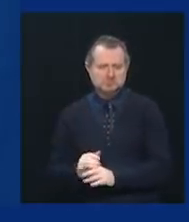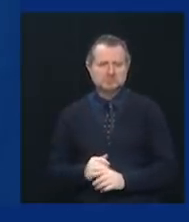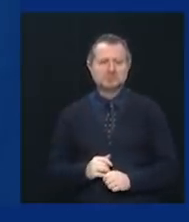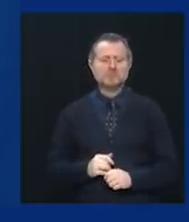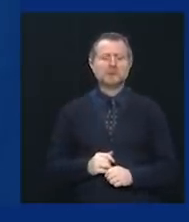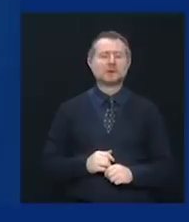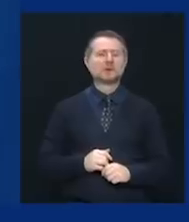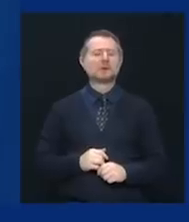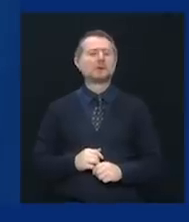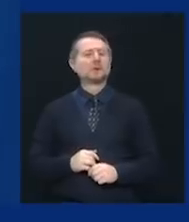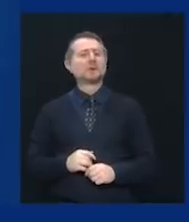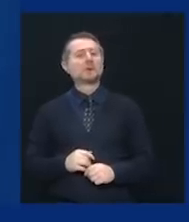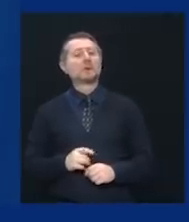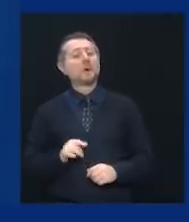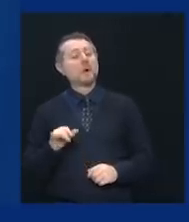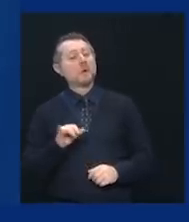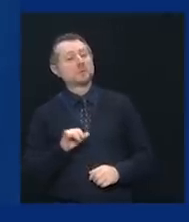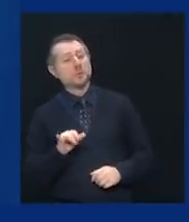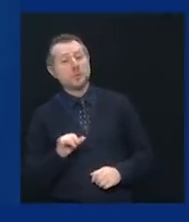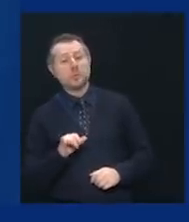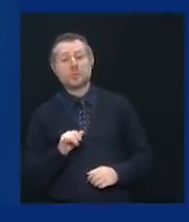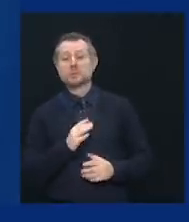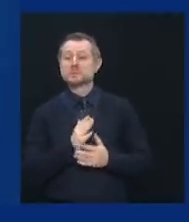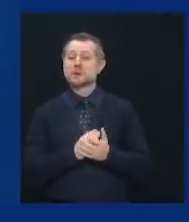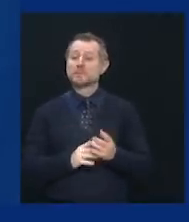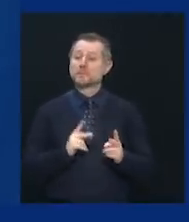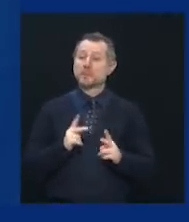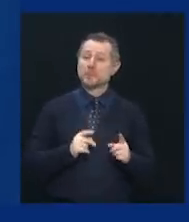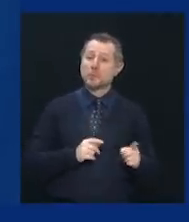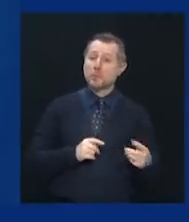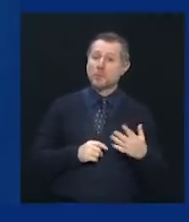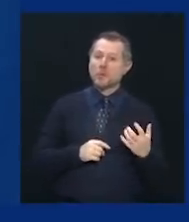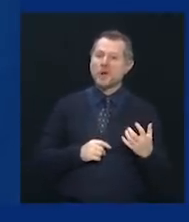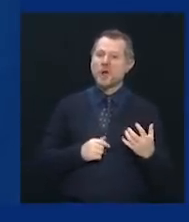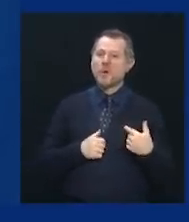this. But you're going to have a lot of people who want the vaccine desperately.